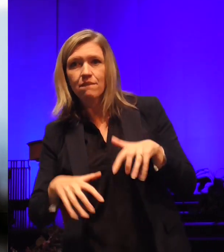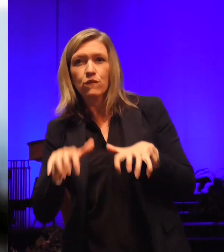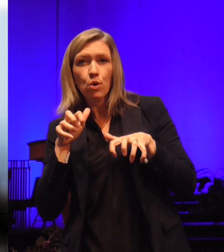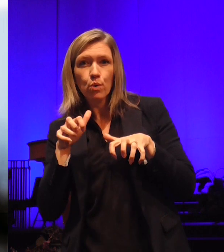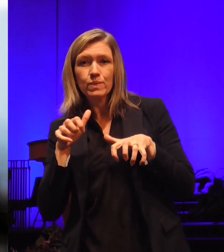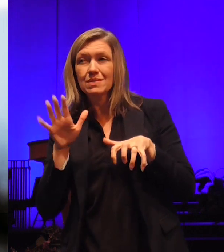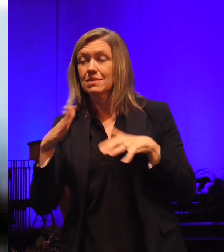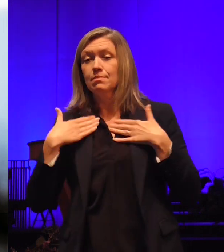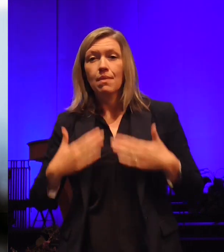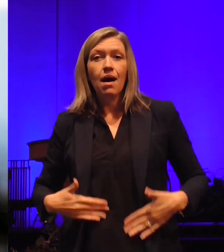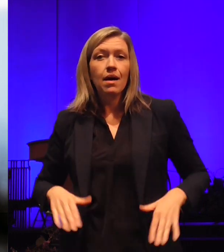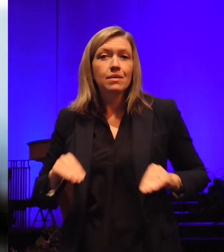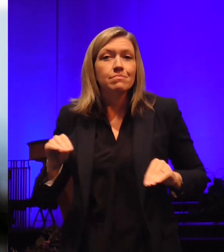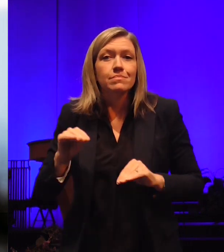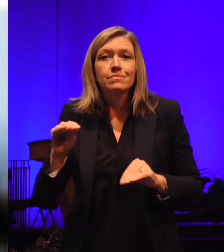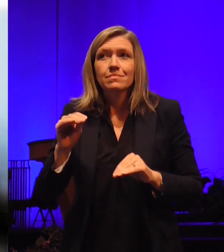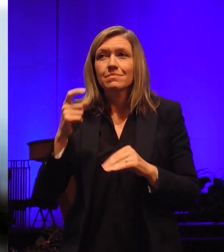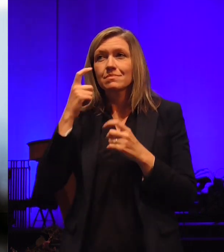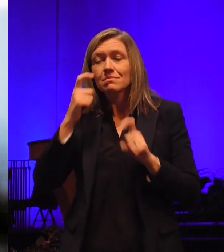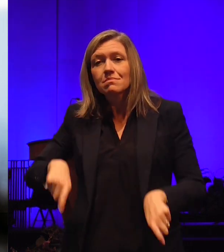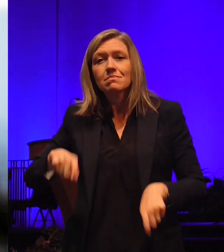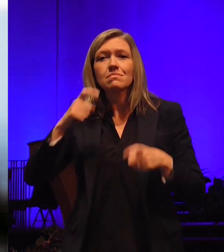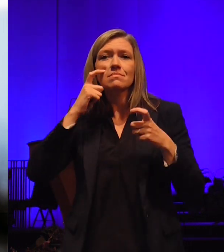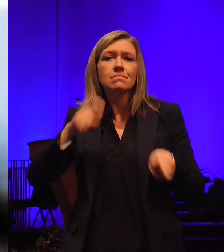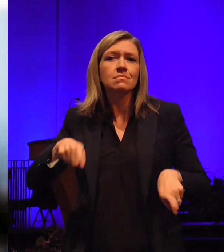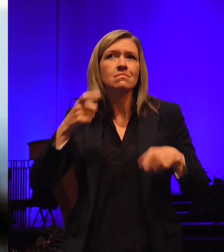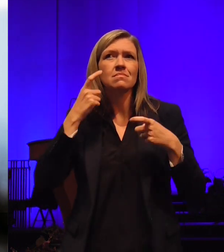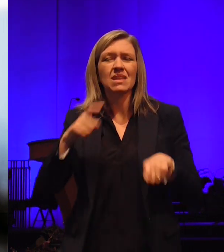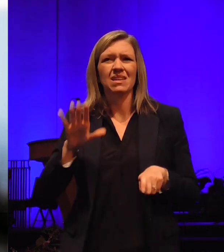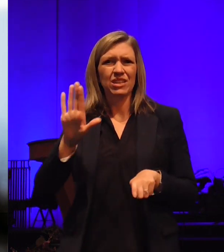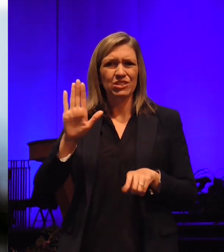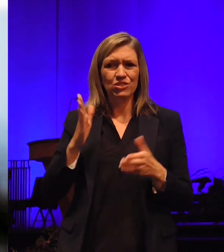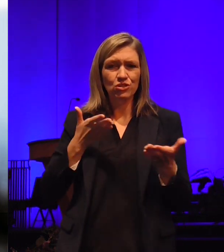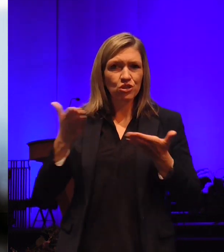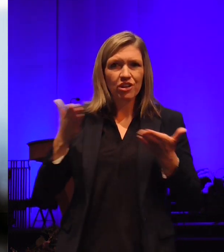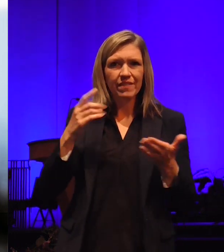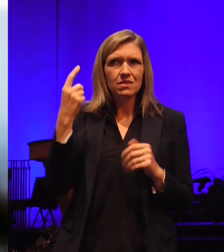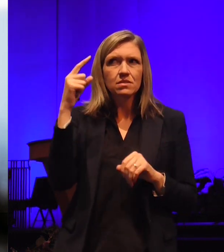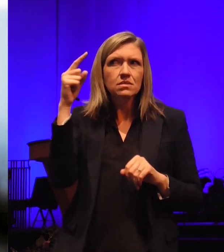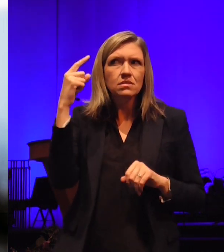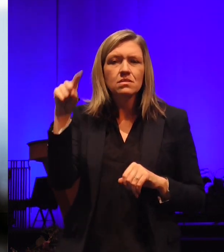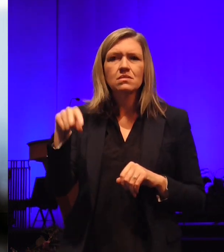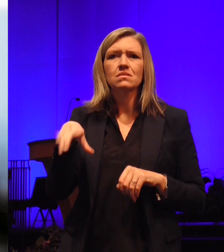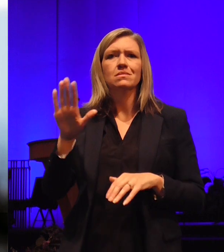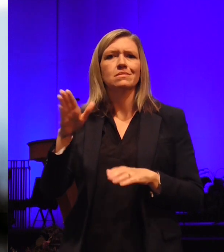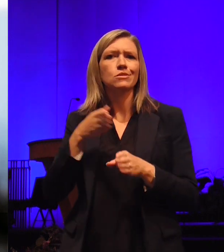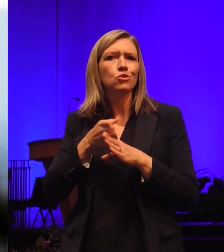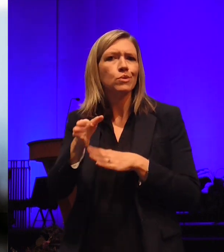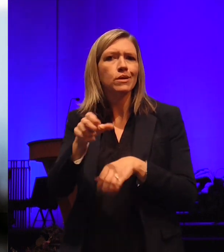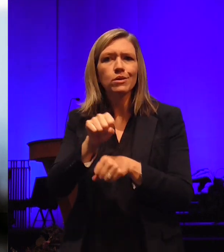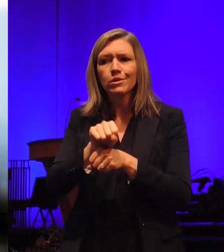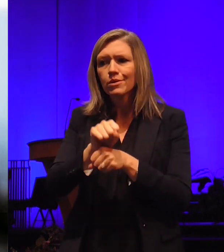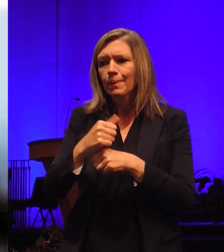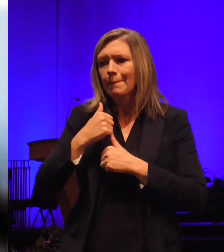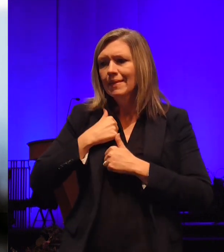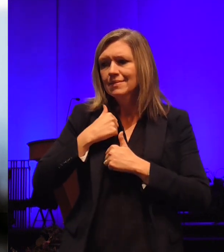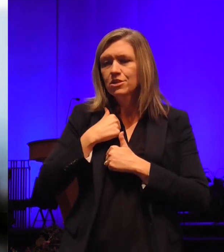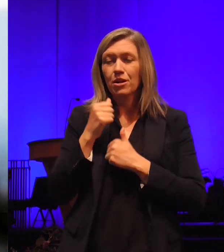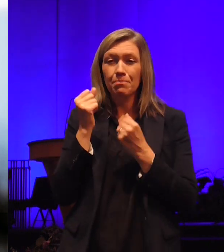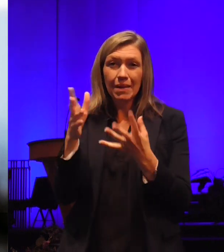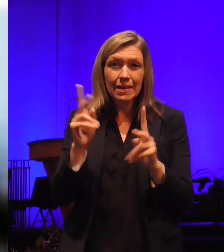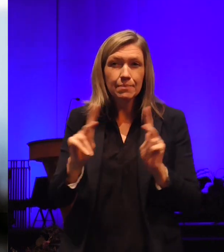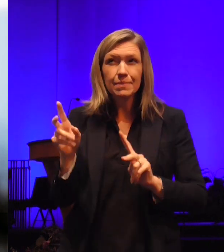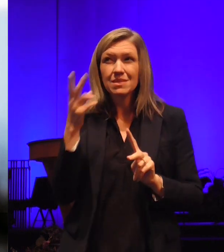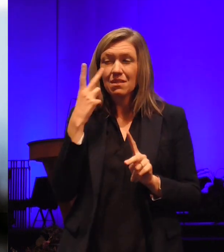sobbed. What was the point of his service? A career in the military, the lives of people he saw die,